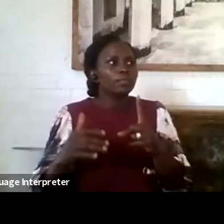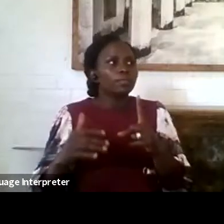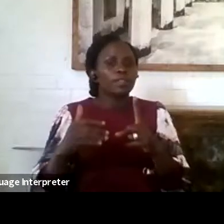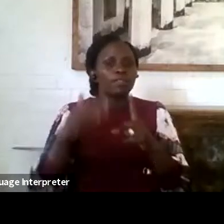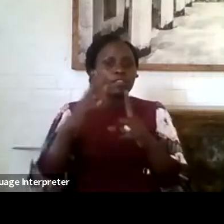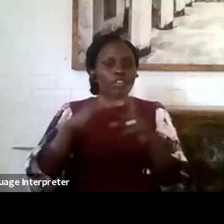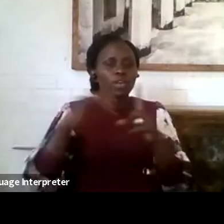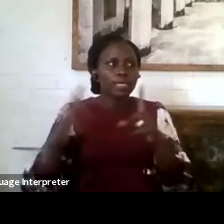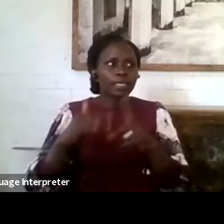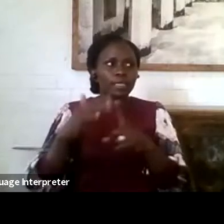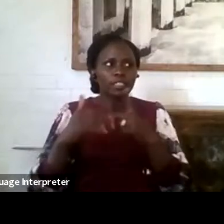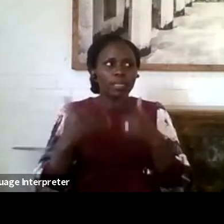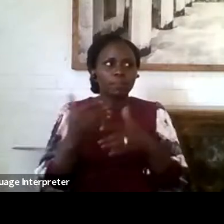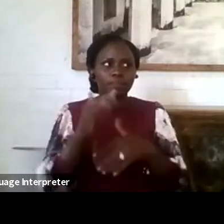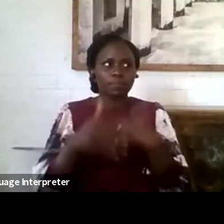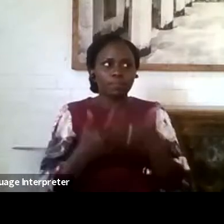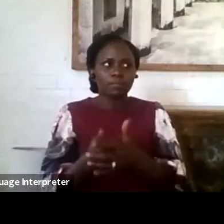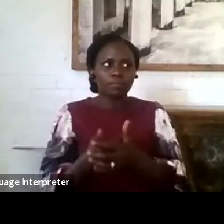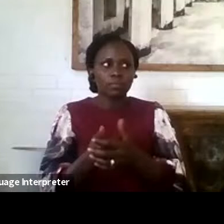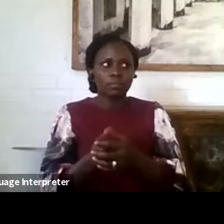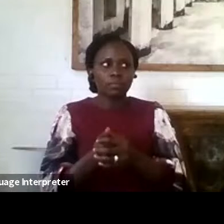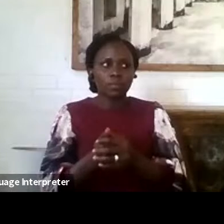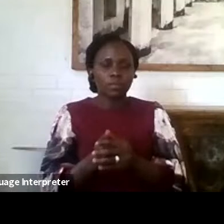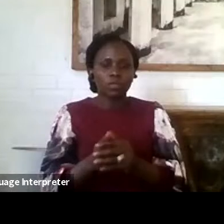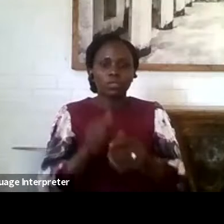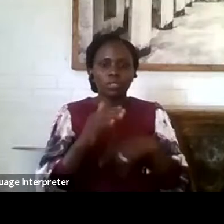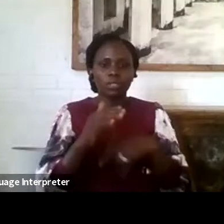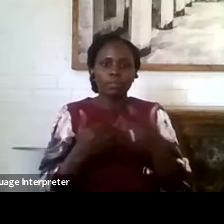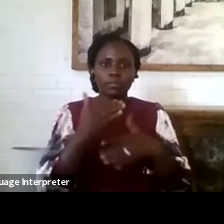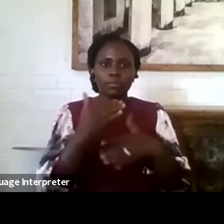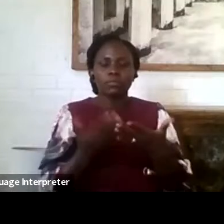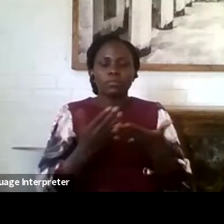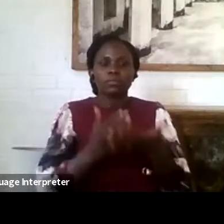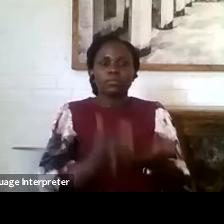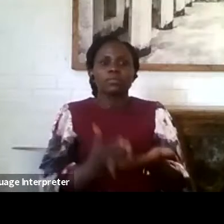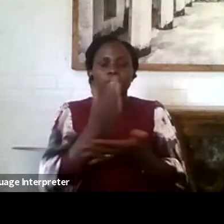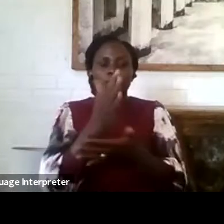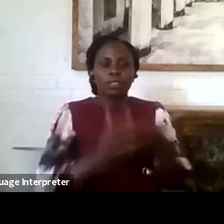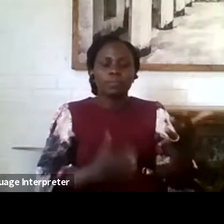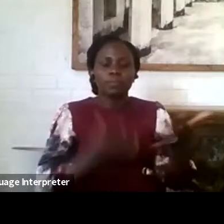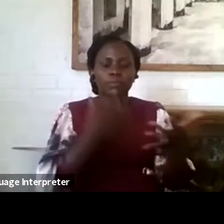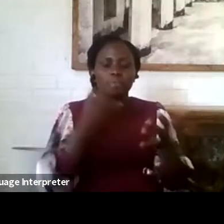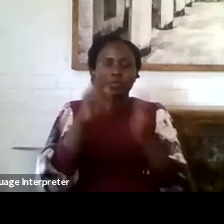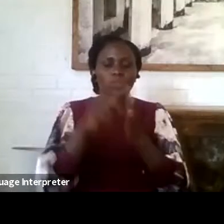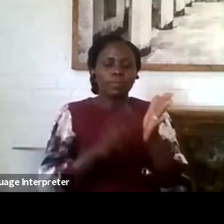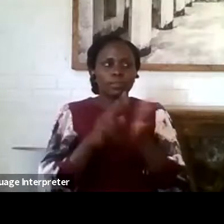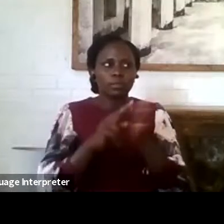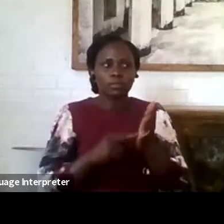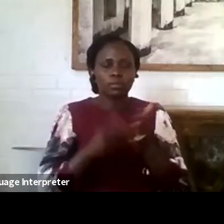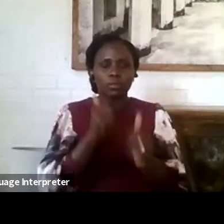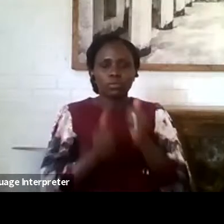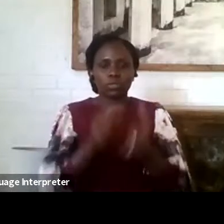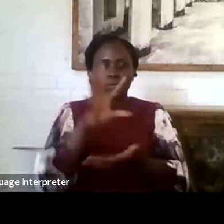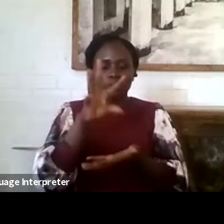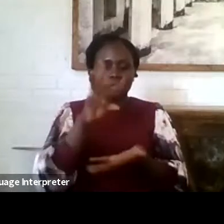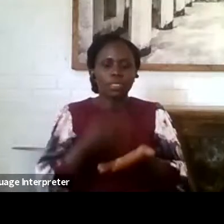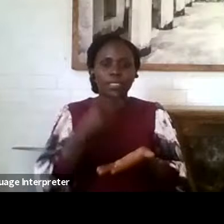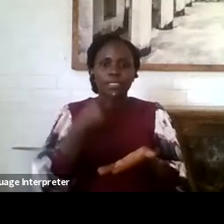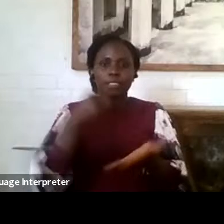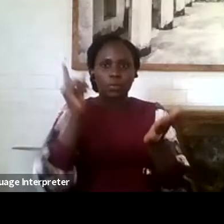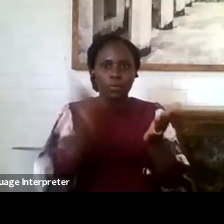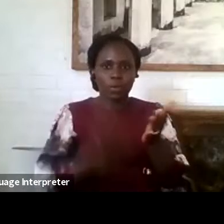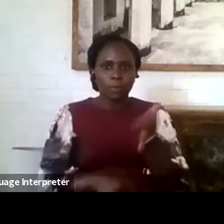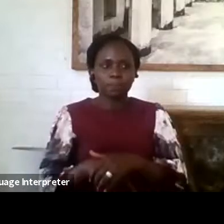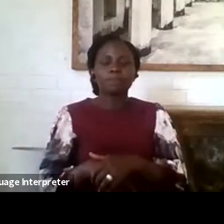to mitigate them, the opportunities, and some key recommendations, I'll conclude by saying that identity is a human